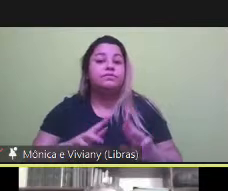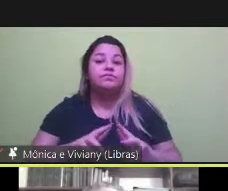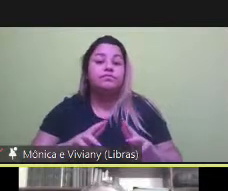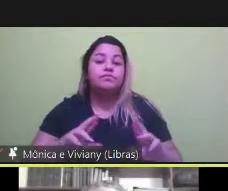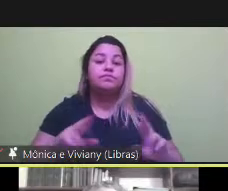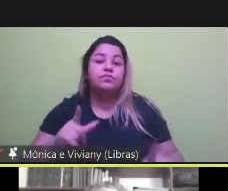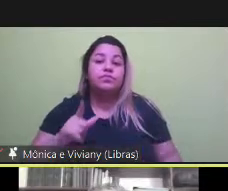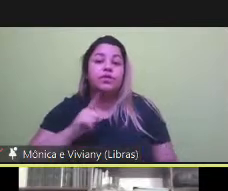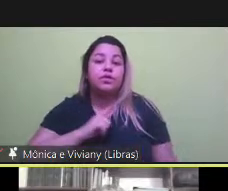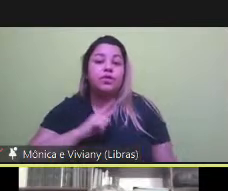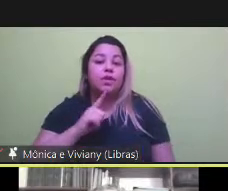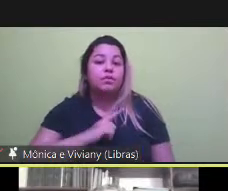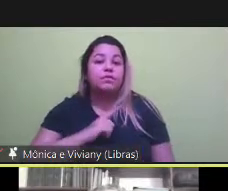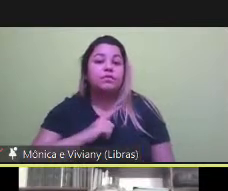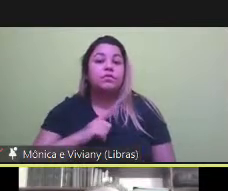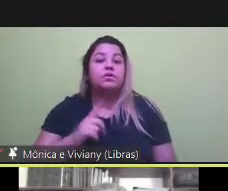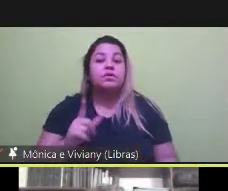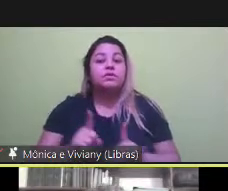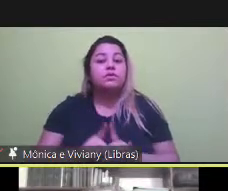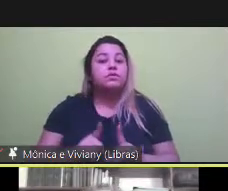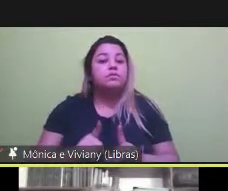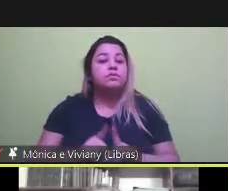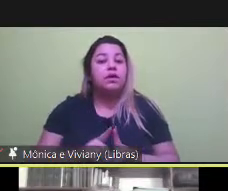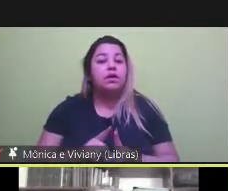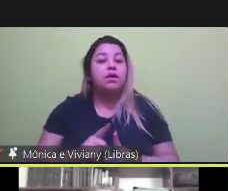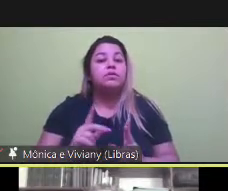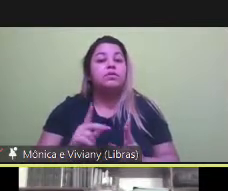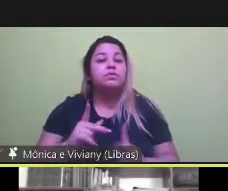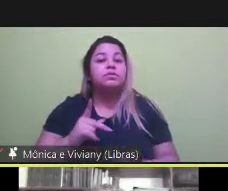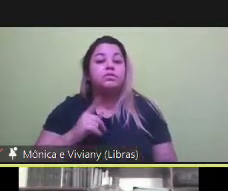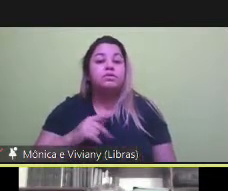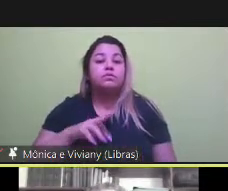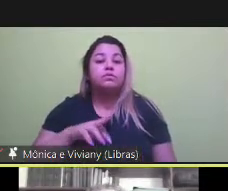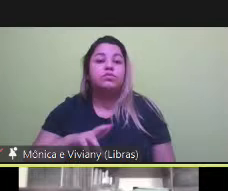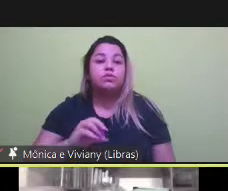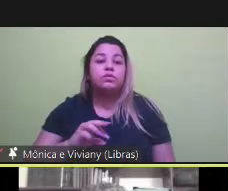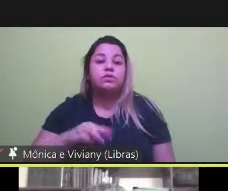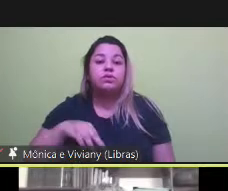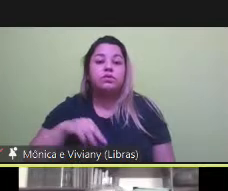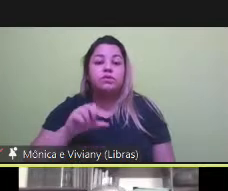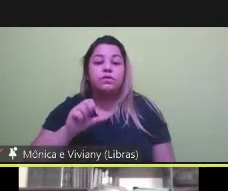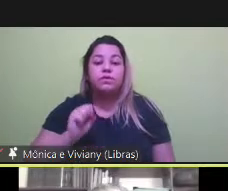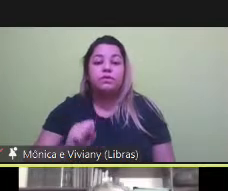Everybody wanted to have a more integral program, and we wanted to